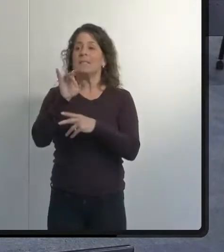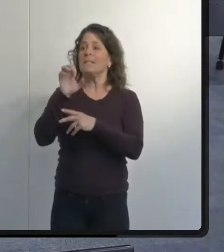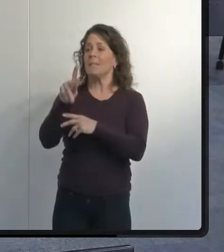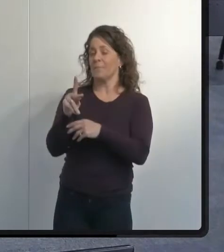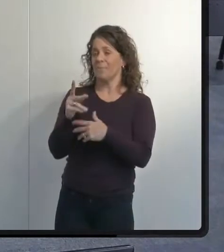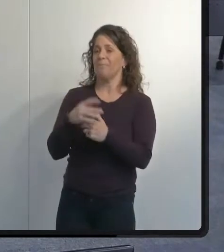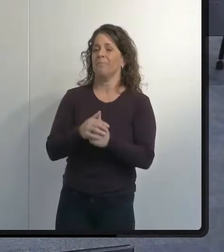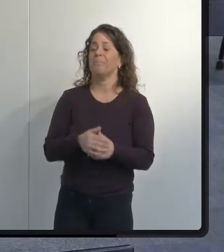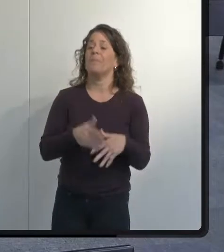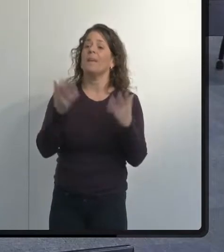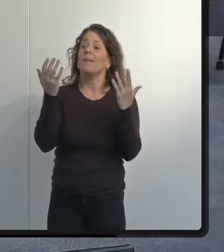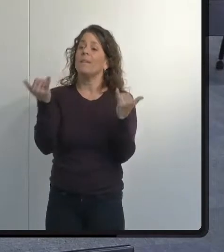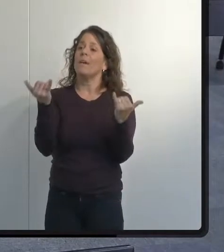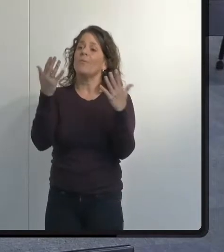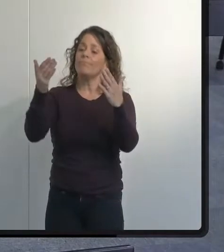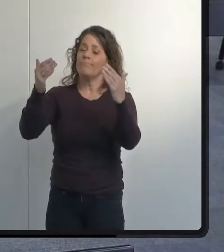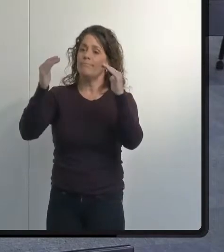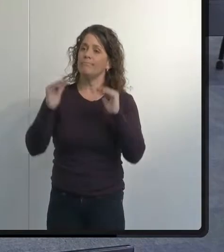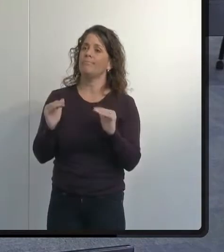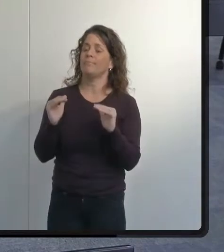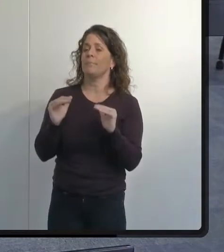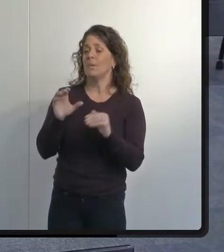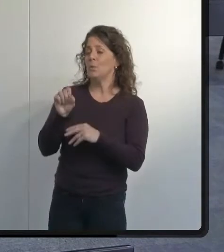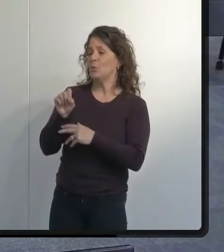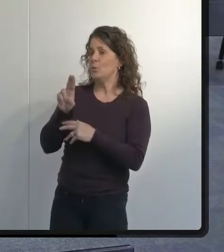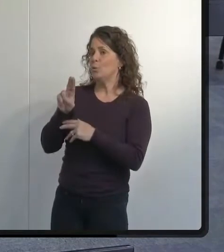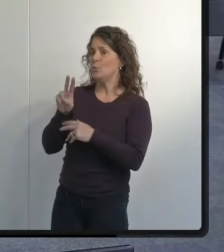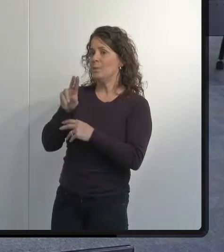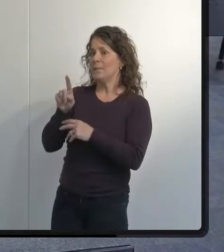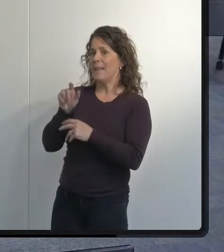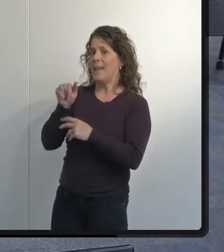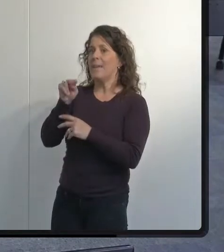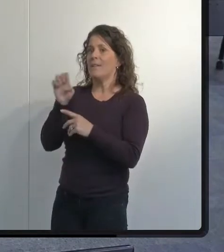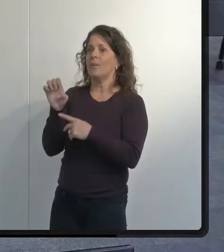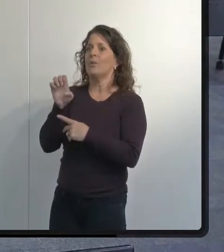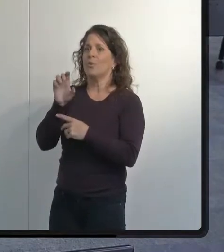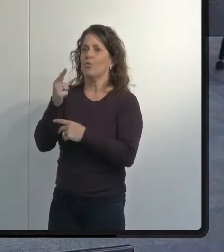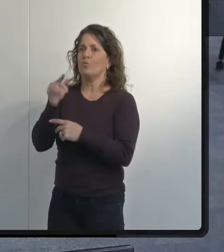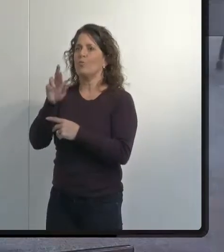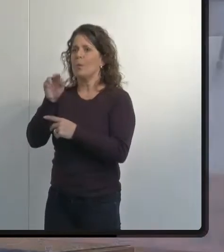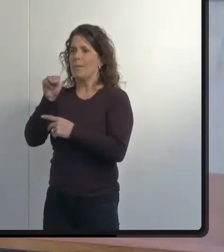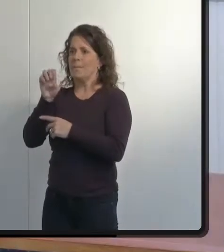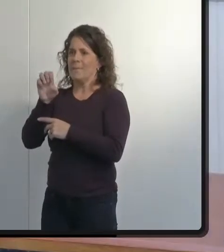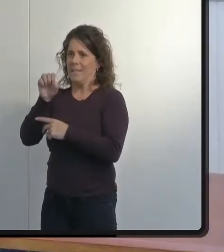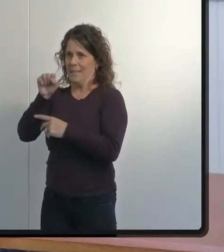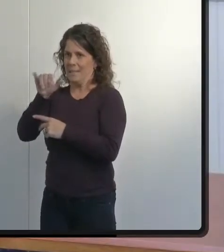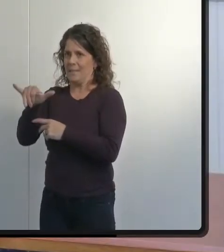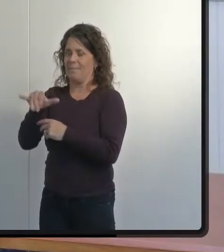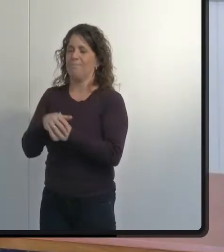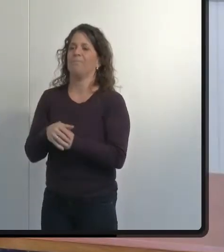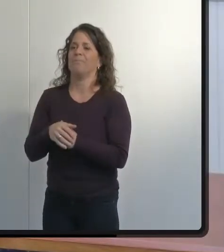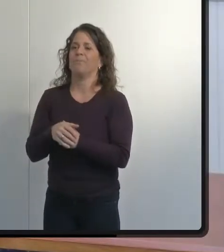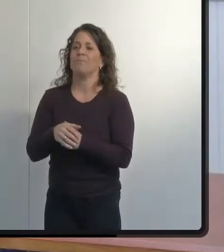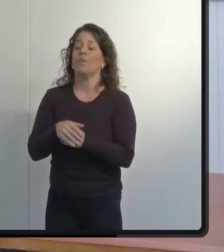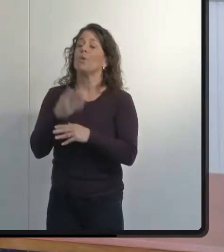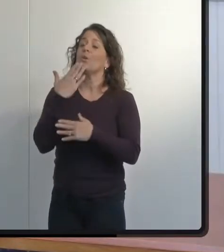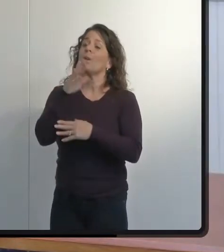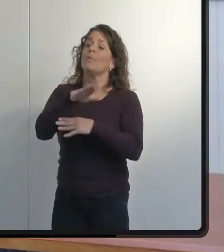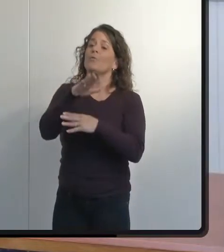like to introduce Suzanne Grimacy from the county's Department of Behavioral Wellness. Thank you. Good afternoon and happy